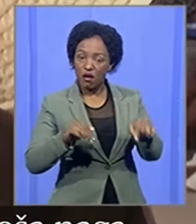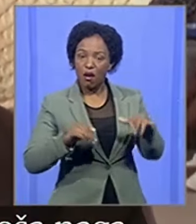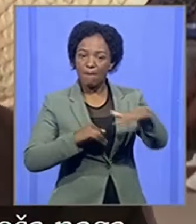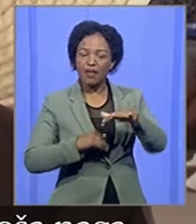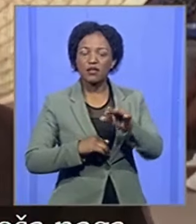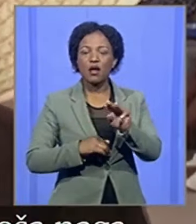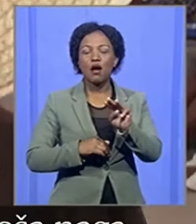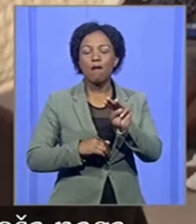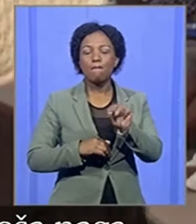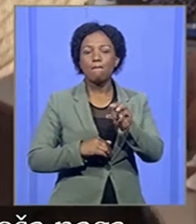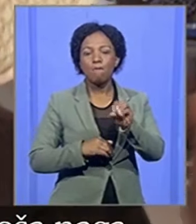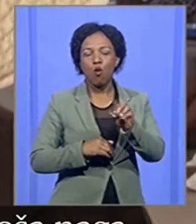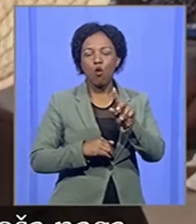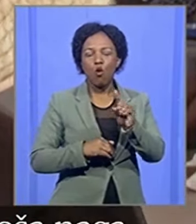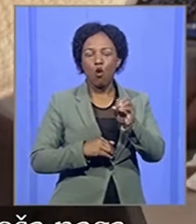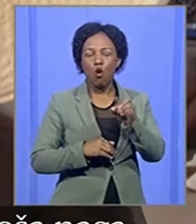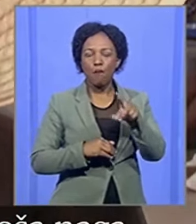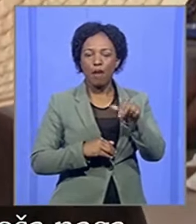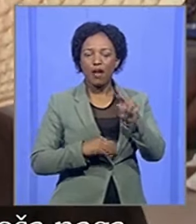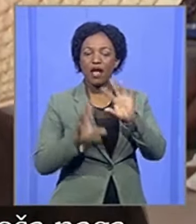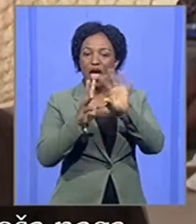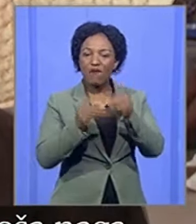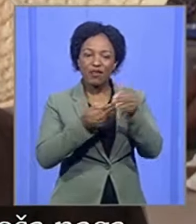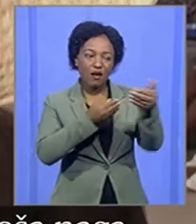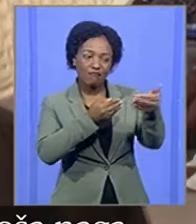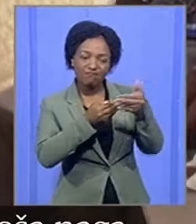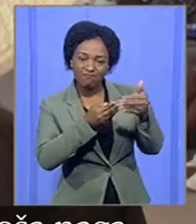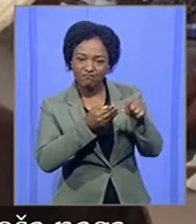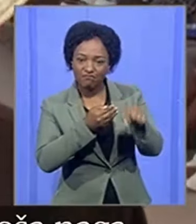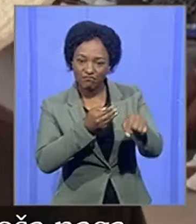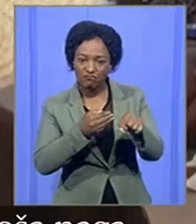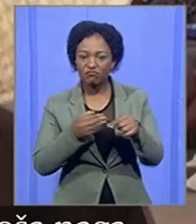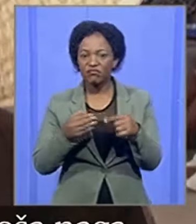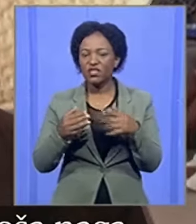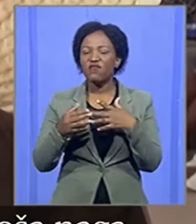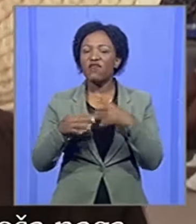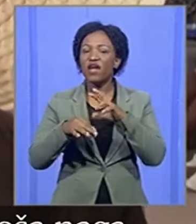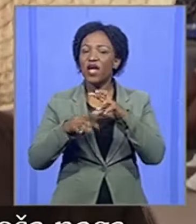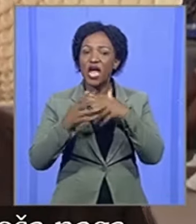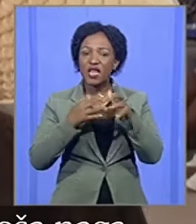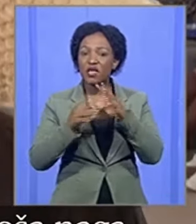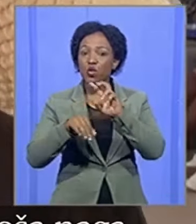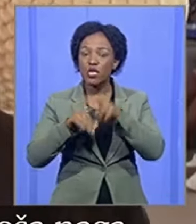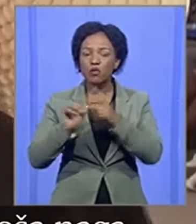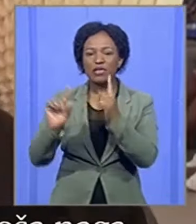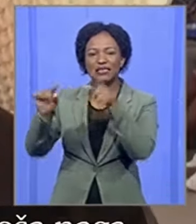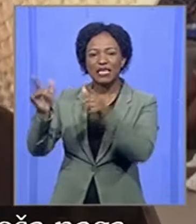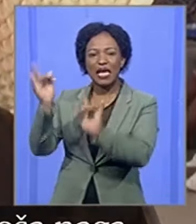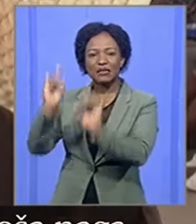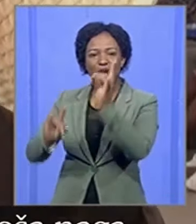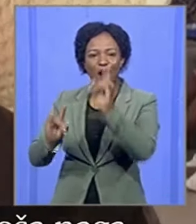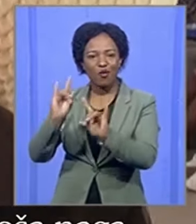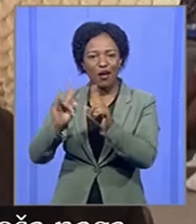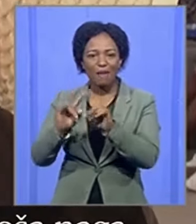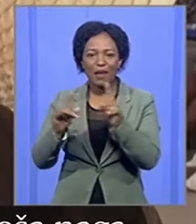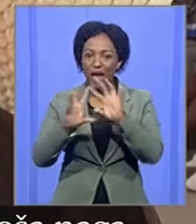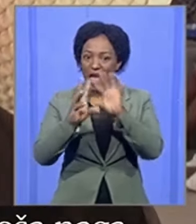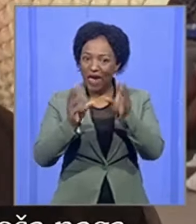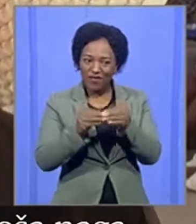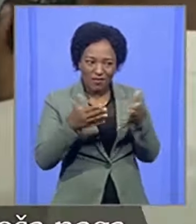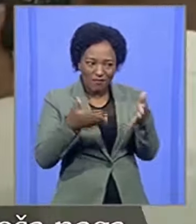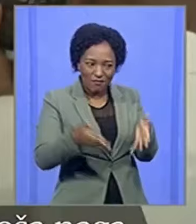mo gaufi ntse re la mathomo ba ile kwa difemeng kwa o nyakega selo tshwantse o tle mo toropong jale go ntse tse ka ra toropo re tlo fumana